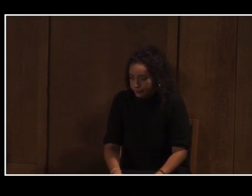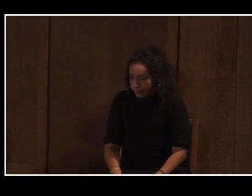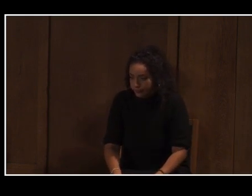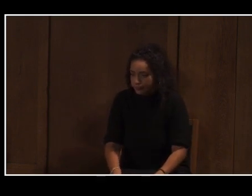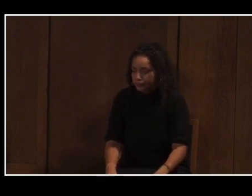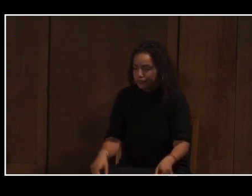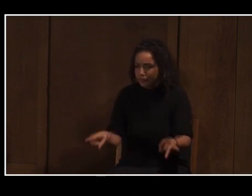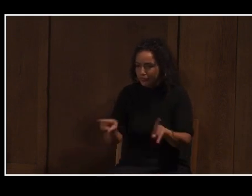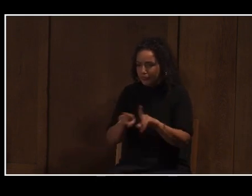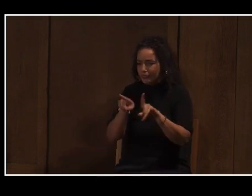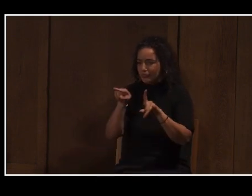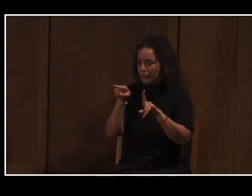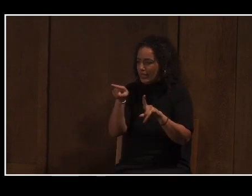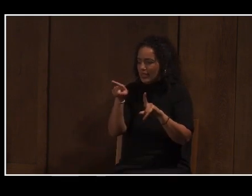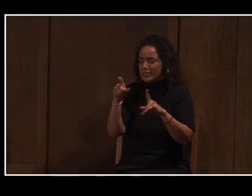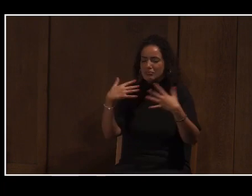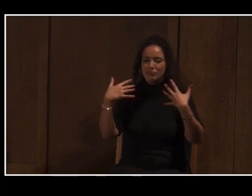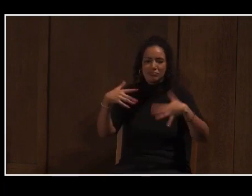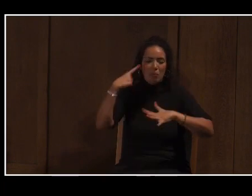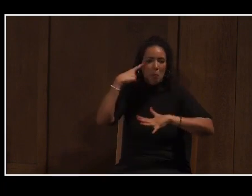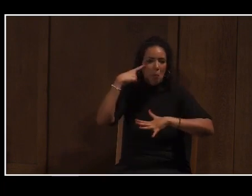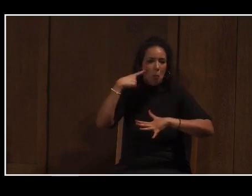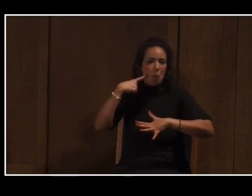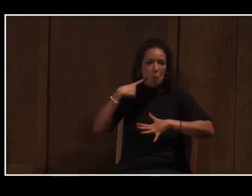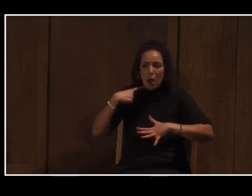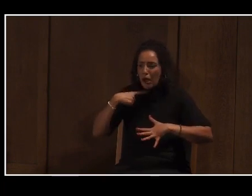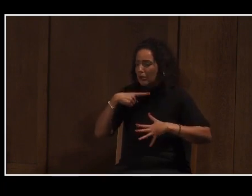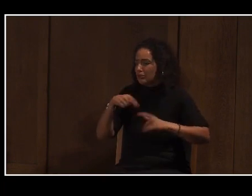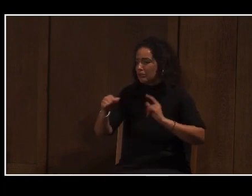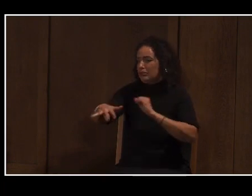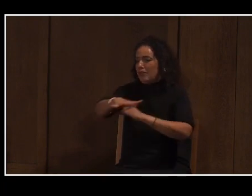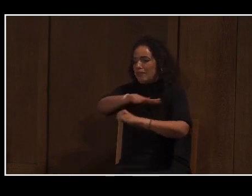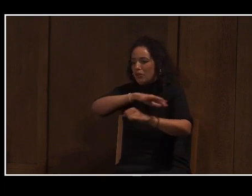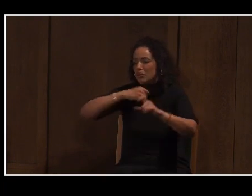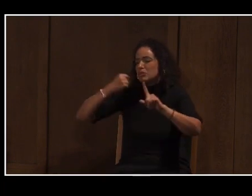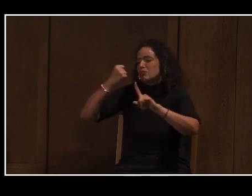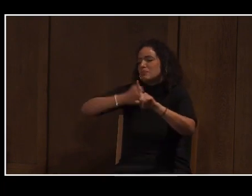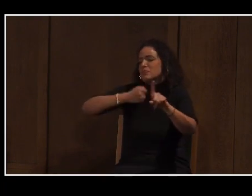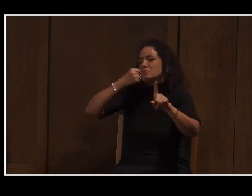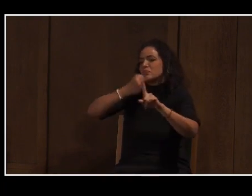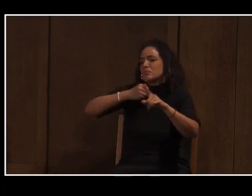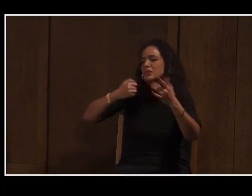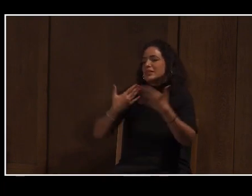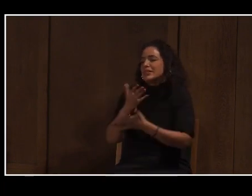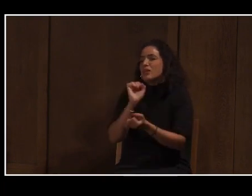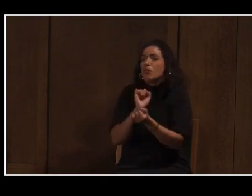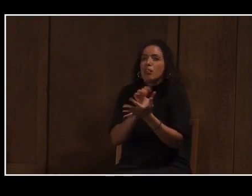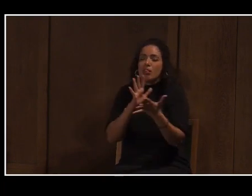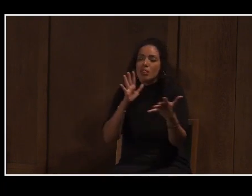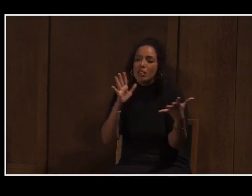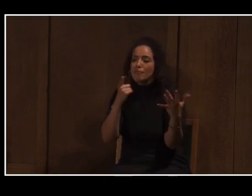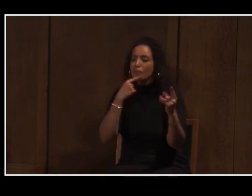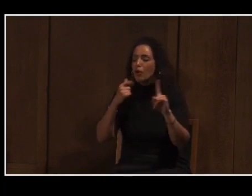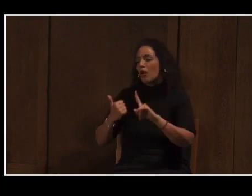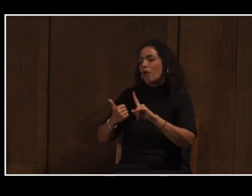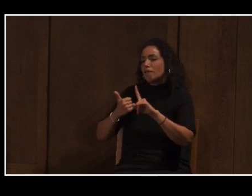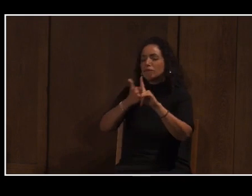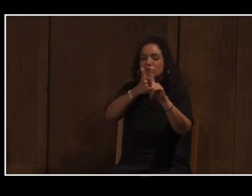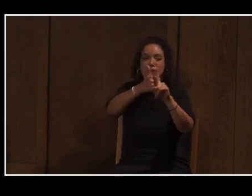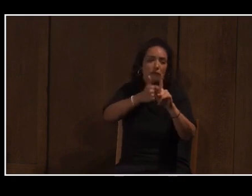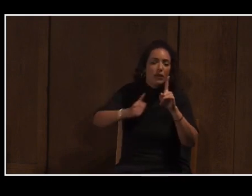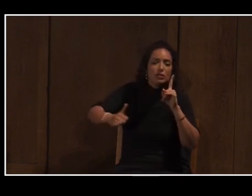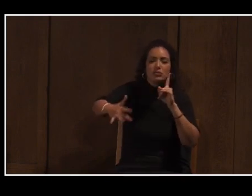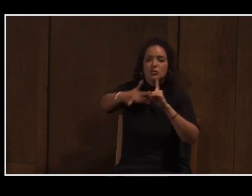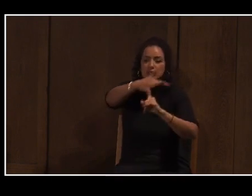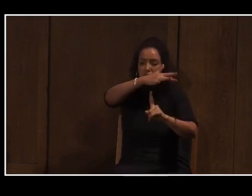like environmental activists that are talking about eco-anxiety for the first time and like whinging about it a lot, as if it was only something that